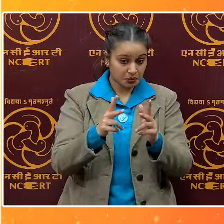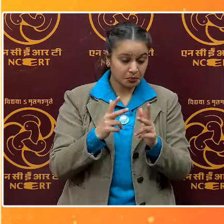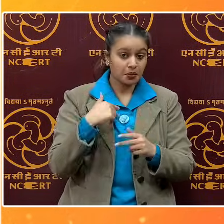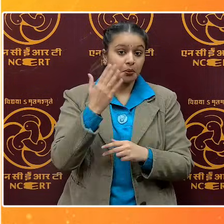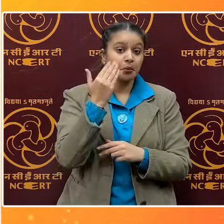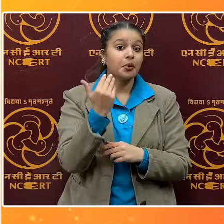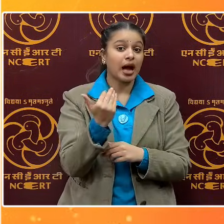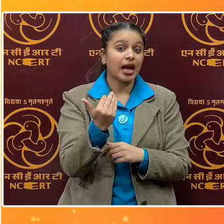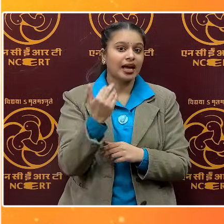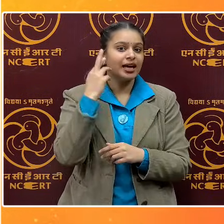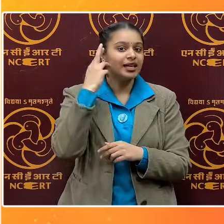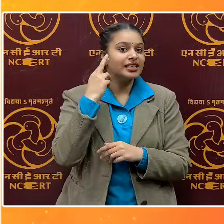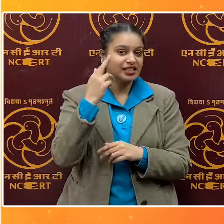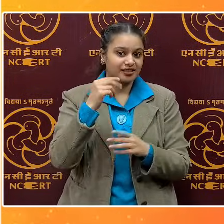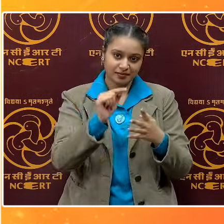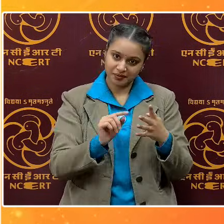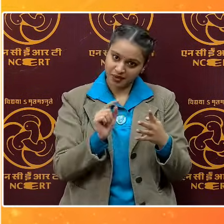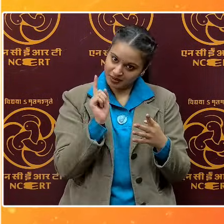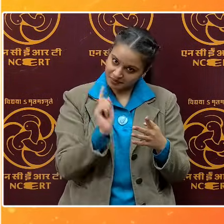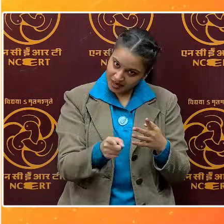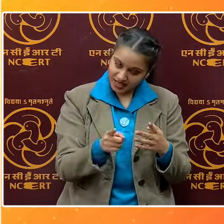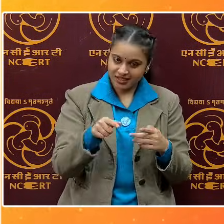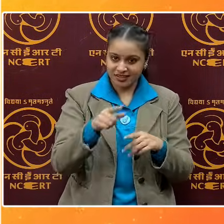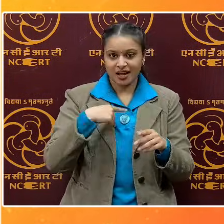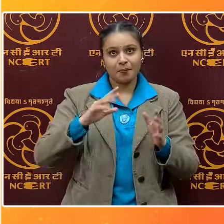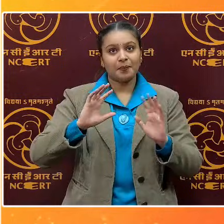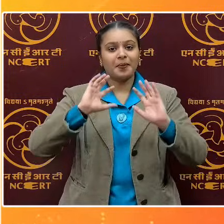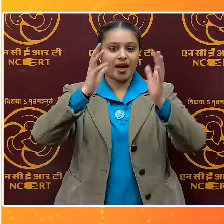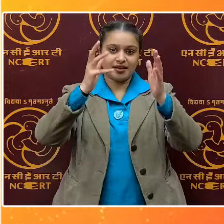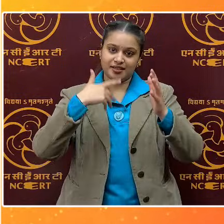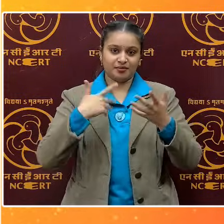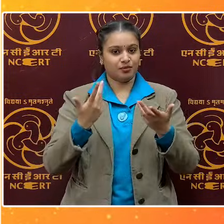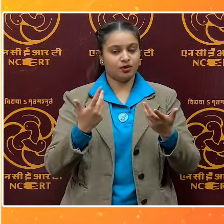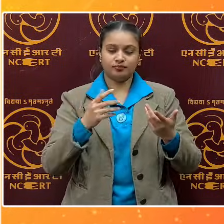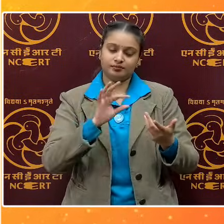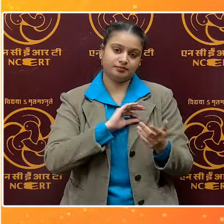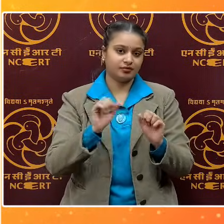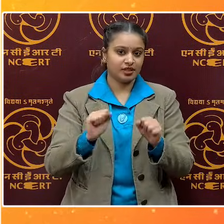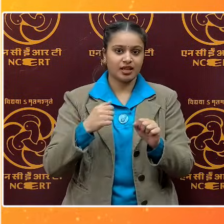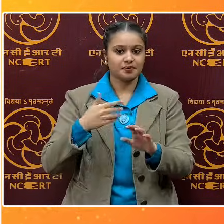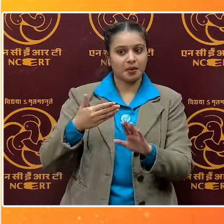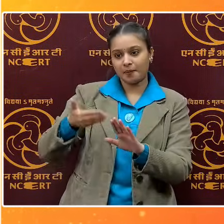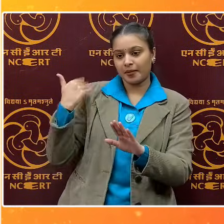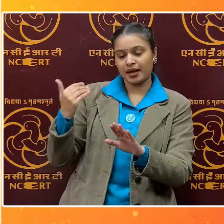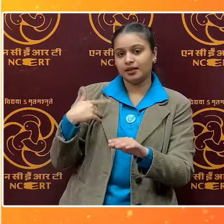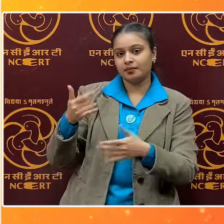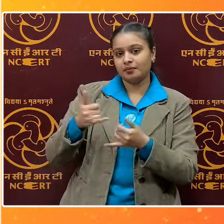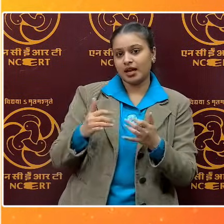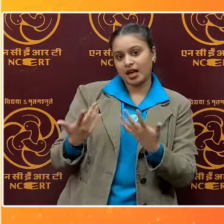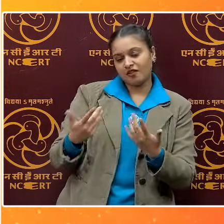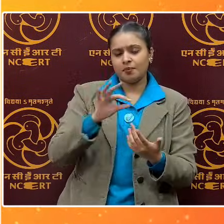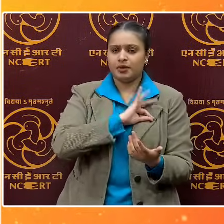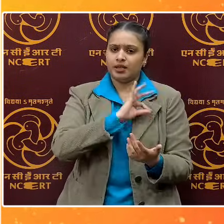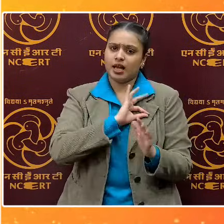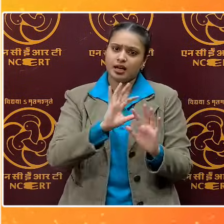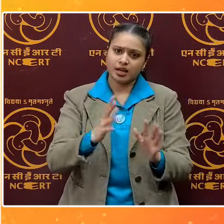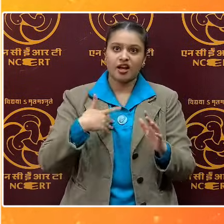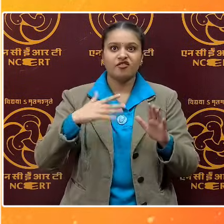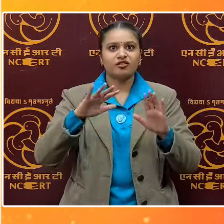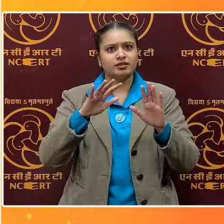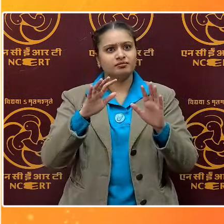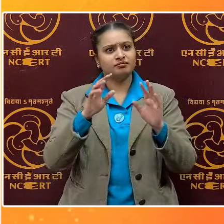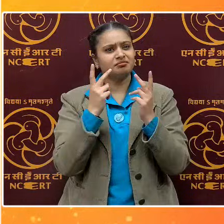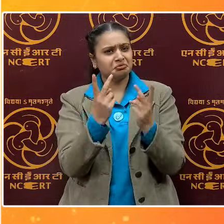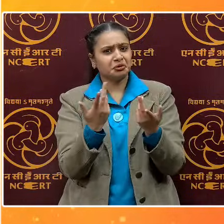why. Why it should like. I will keep a basketball because I had been a basketball player and I love playing basketball. Lovely. And it will look